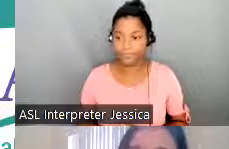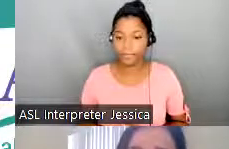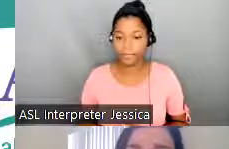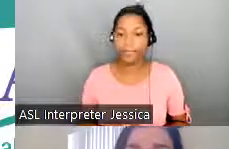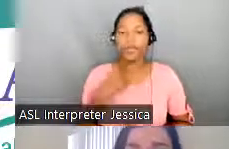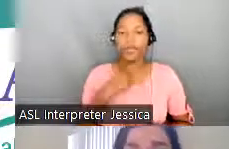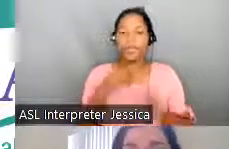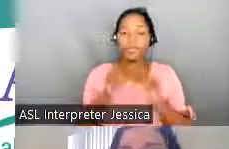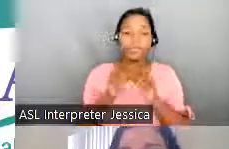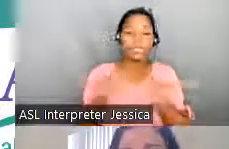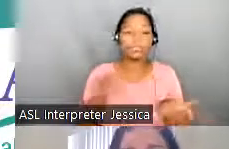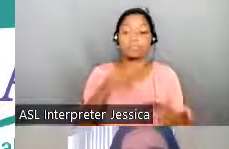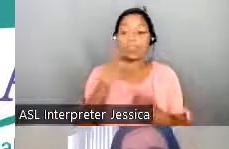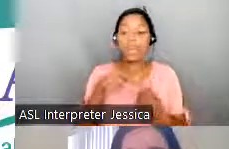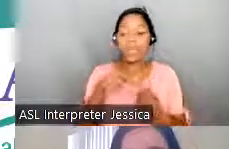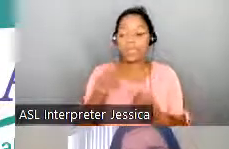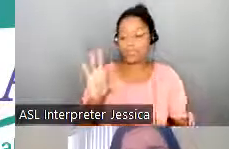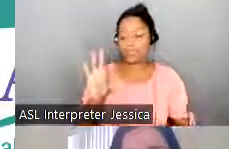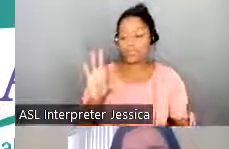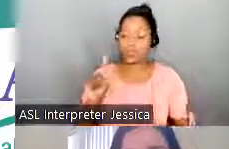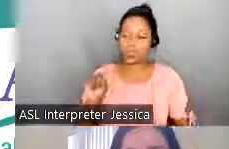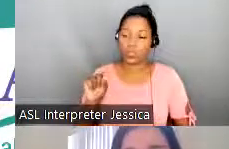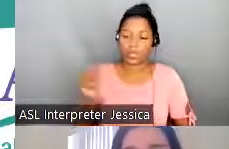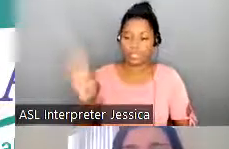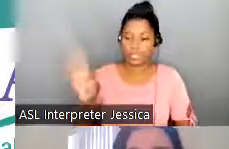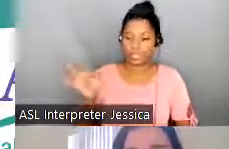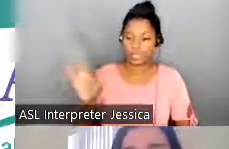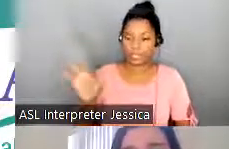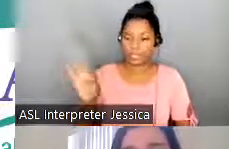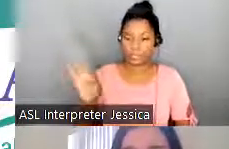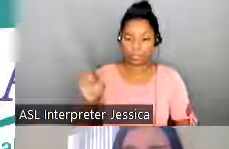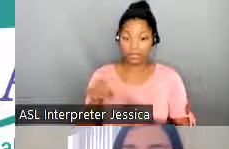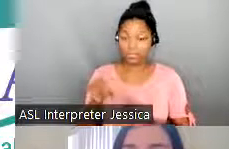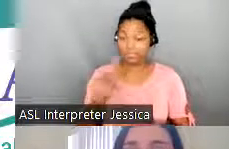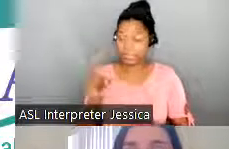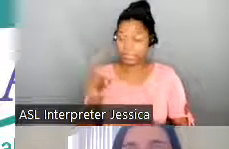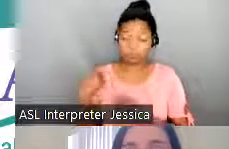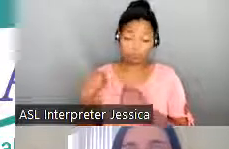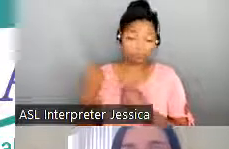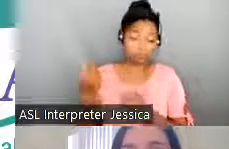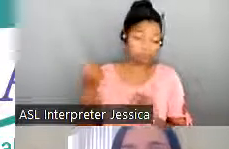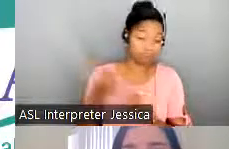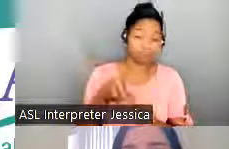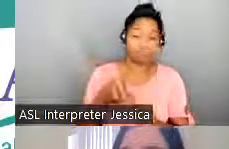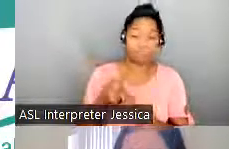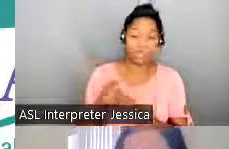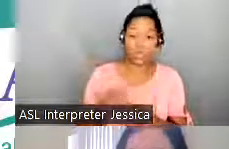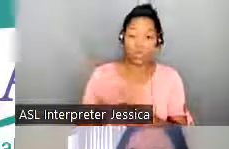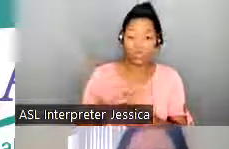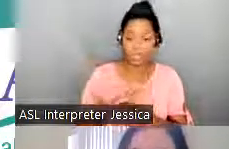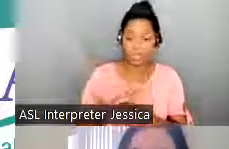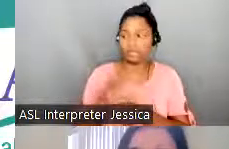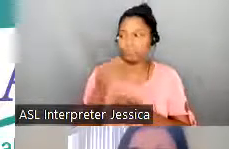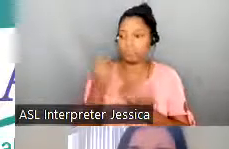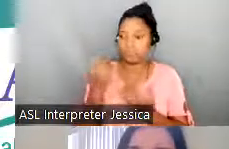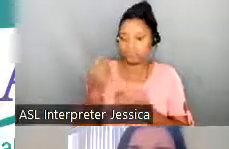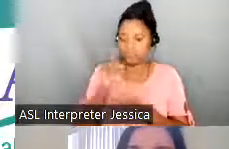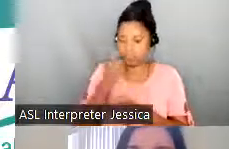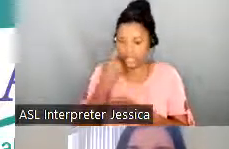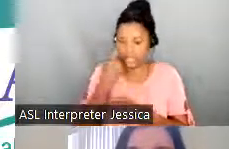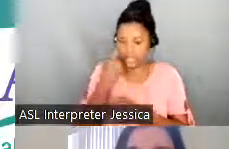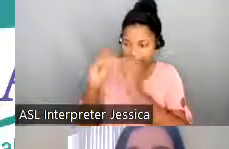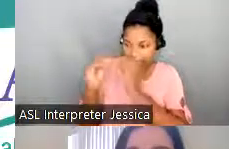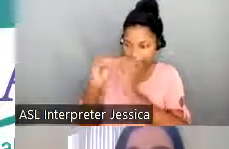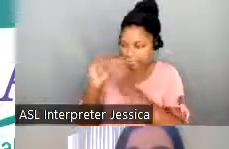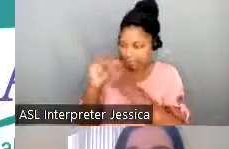toolkit in 2019, but given the impact that the pandemic has had on social engagement opportunities, we recently revamped and relaunched the